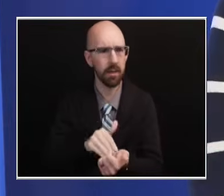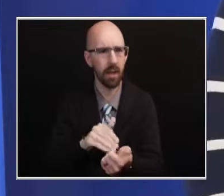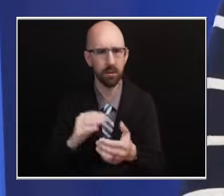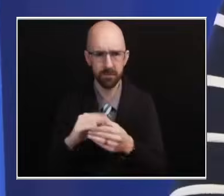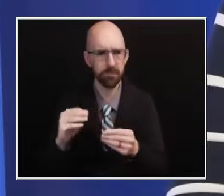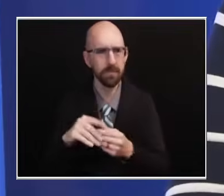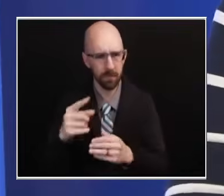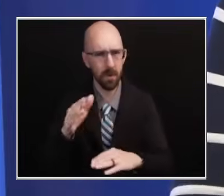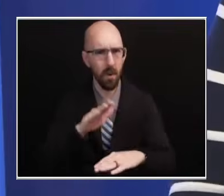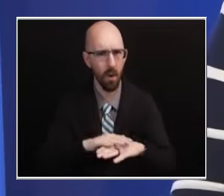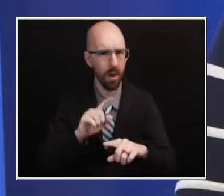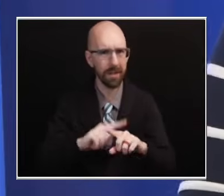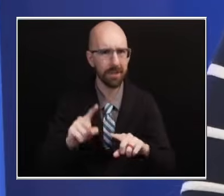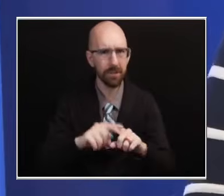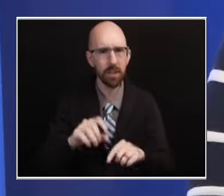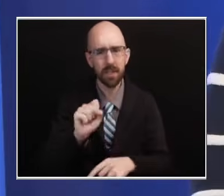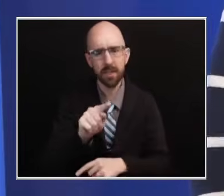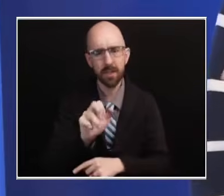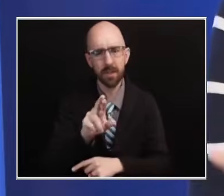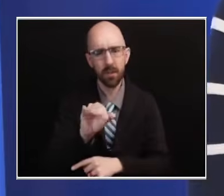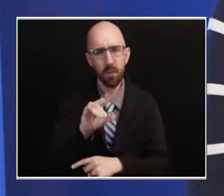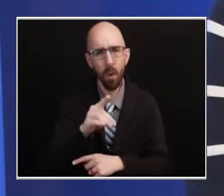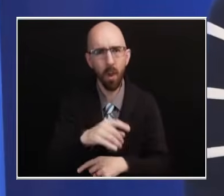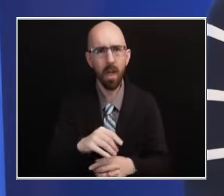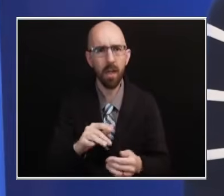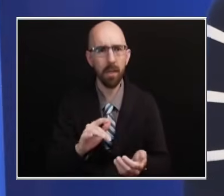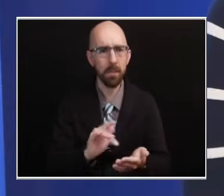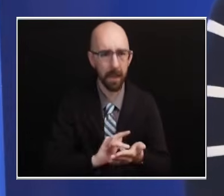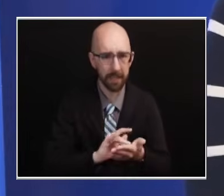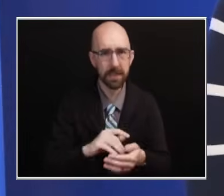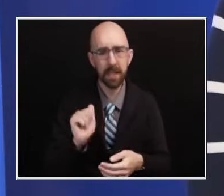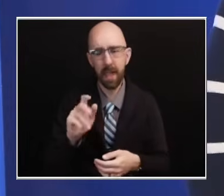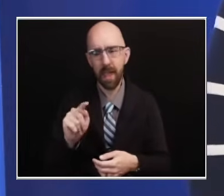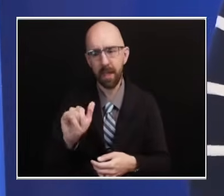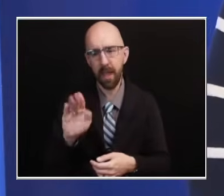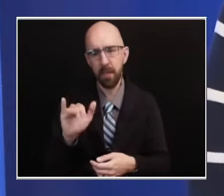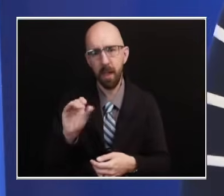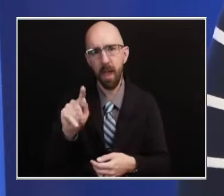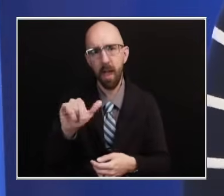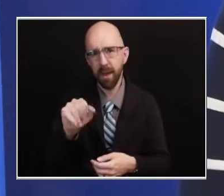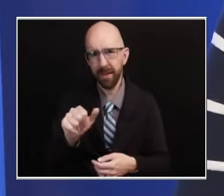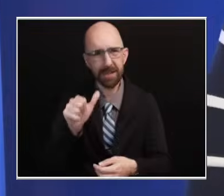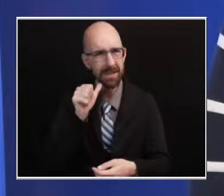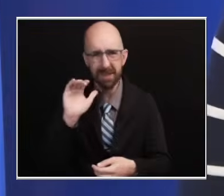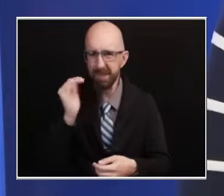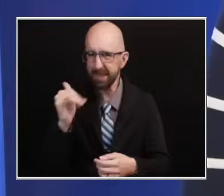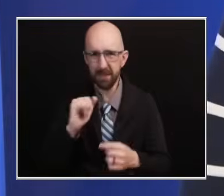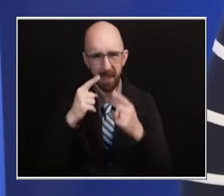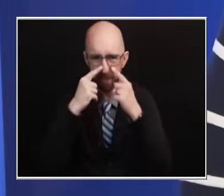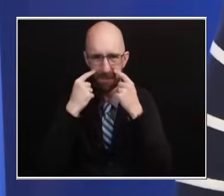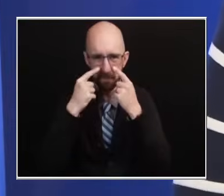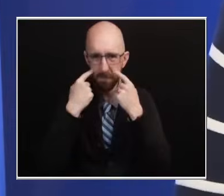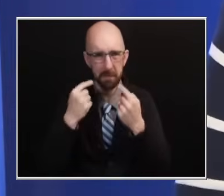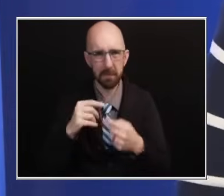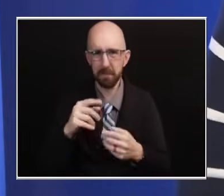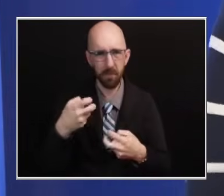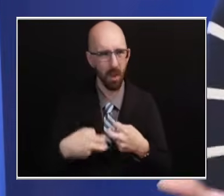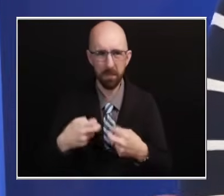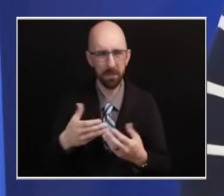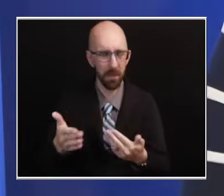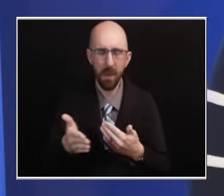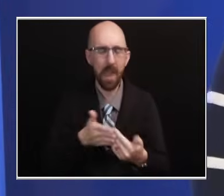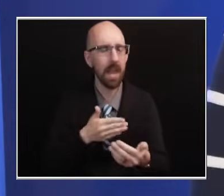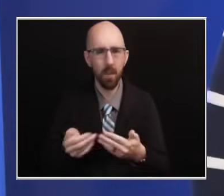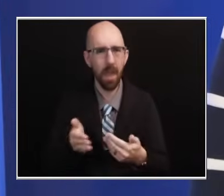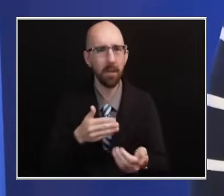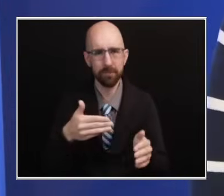these steroid packs, you've been on antibiotics. This doesn't sound like maybe it is sinuses, and so anyway, that